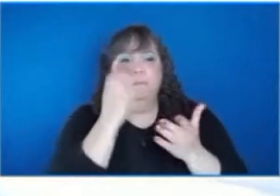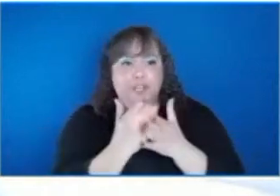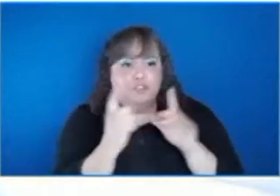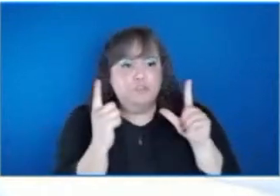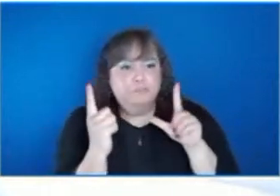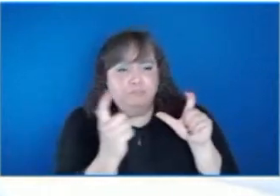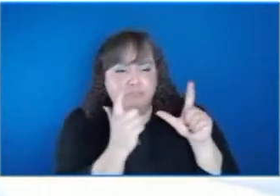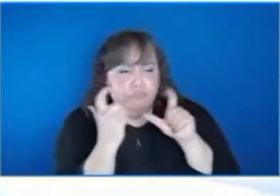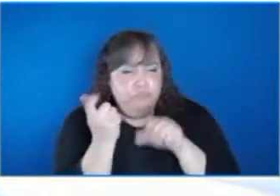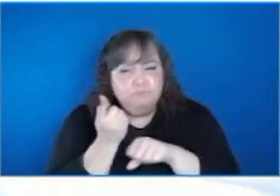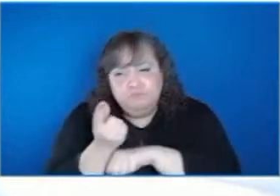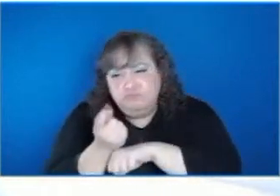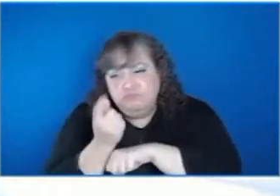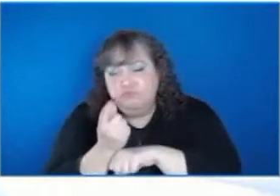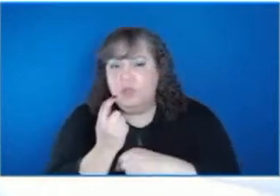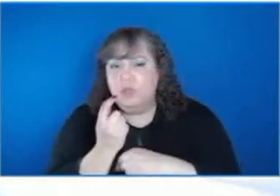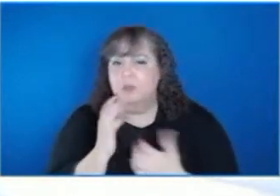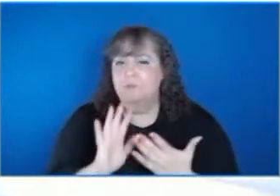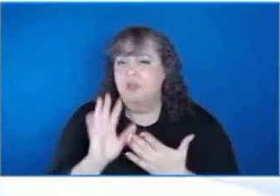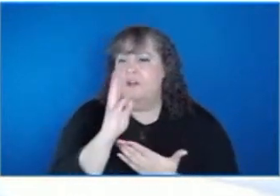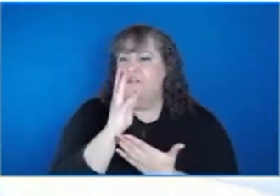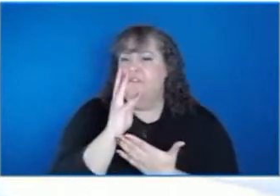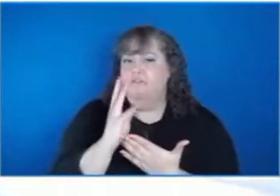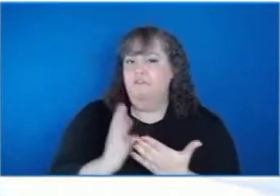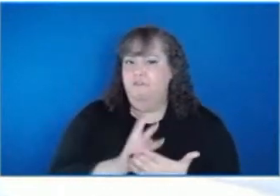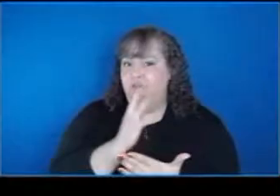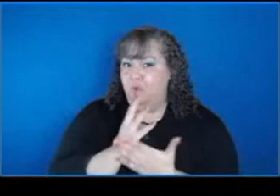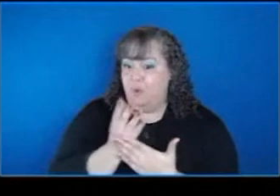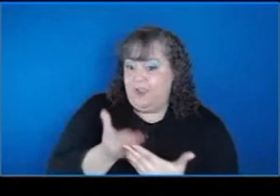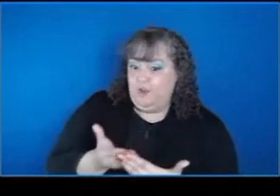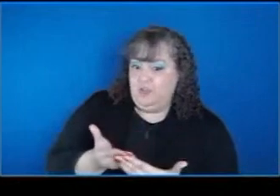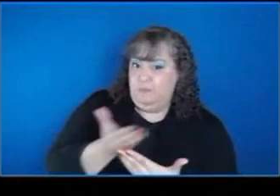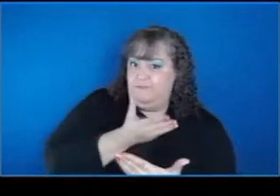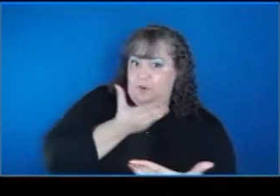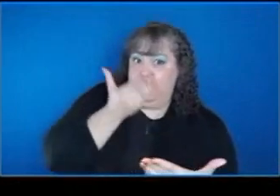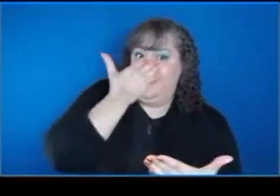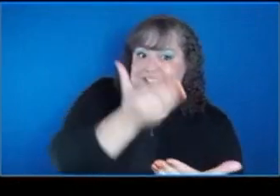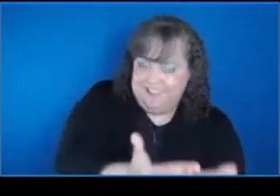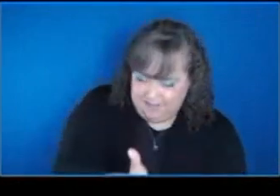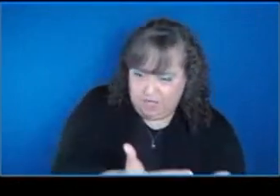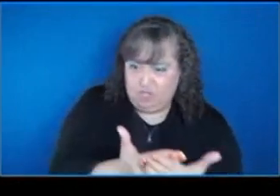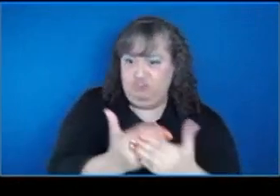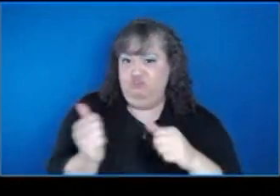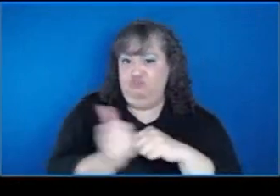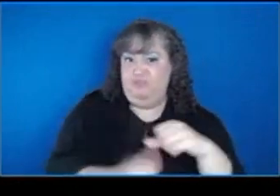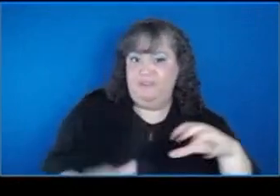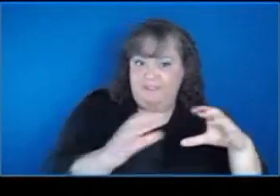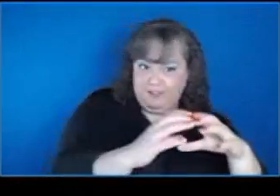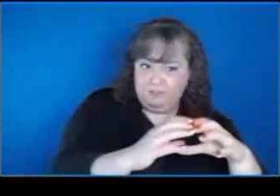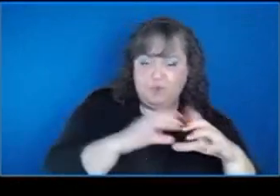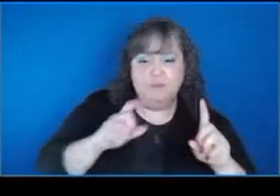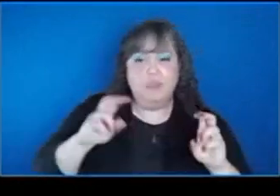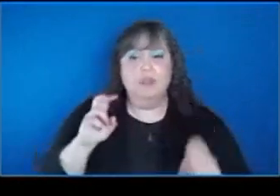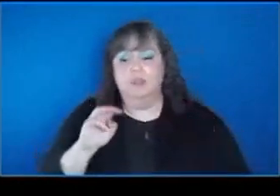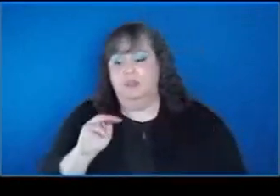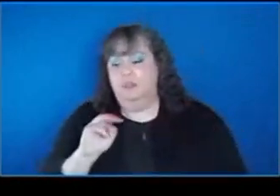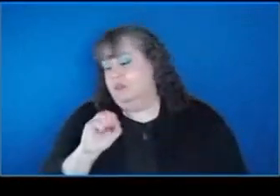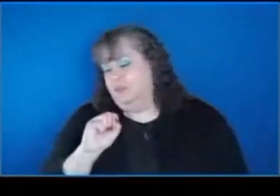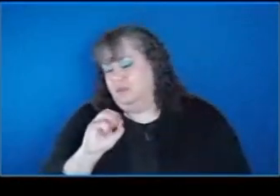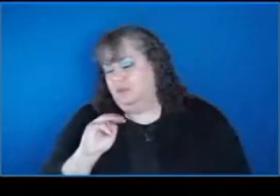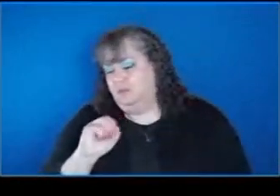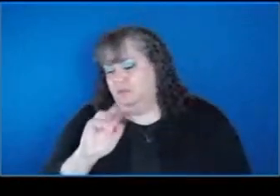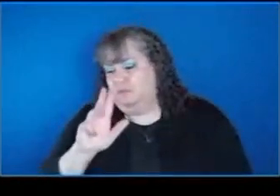4 hours out, that is when SmartNav, the brain of DART, actually will start taking over. So we'll not be